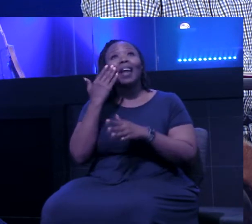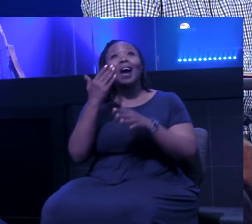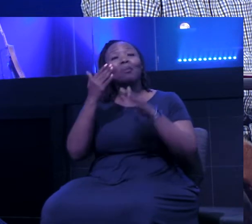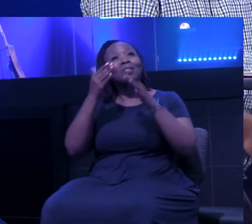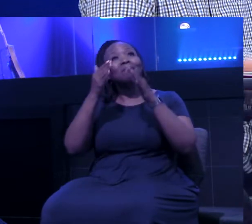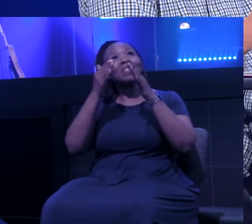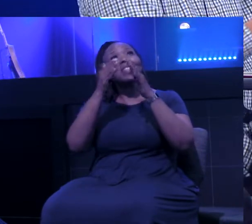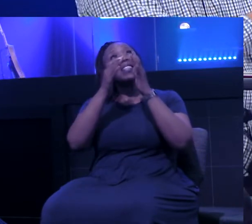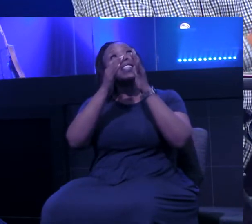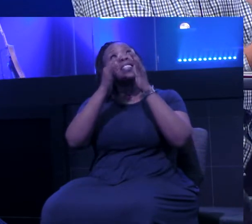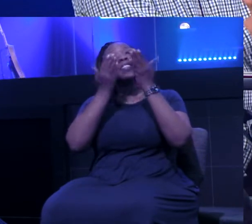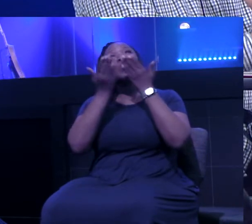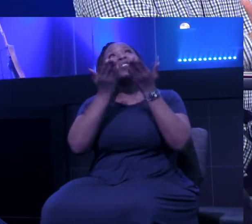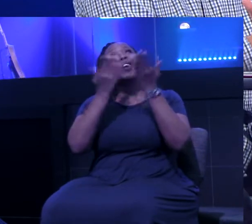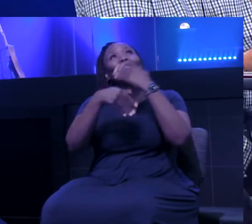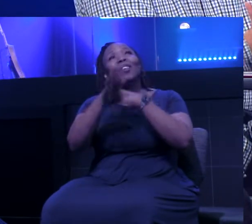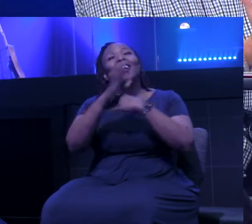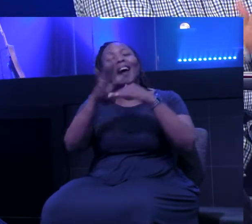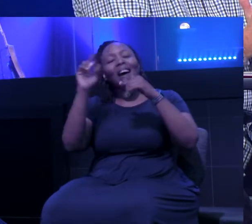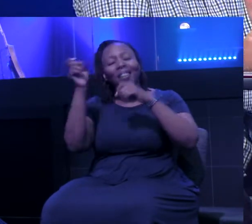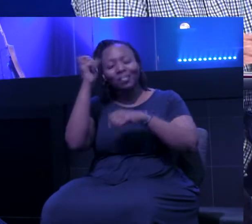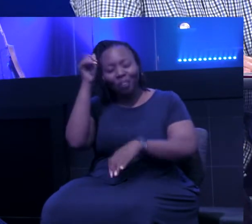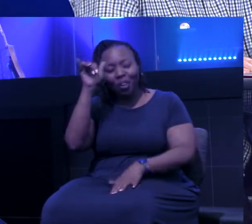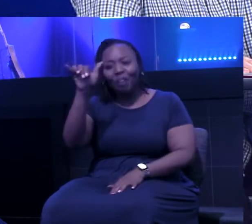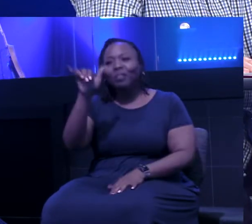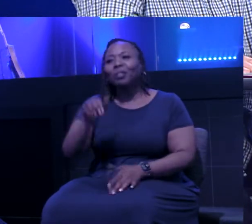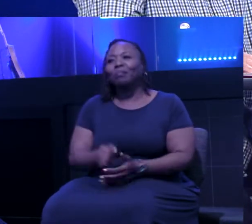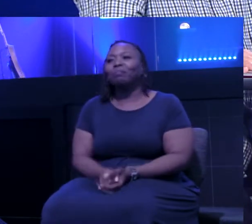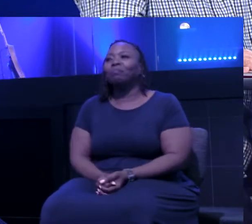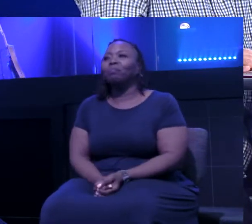him. Yeah, that's awesome. That is so awesome.